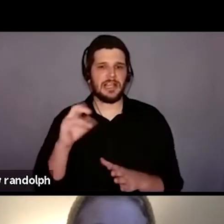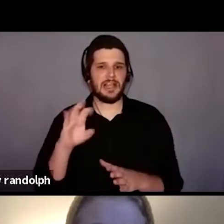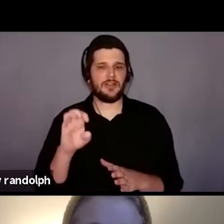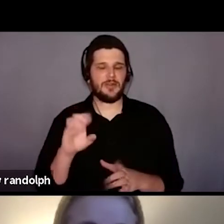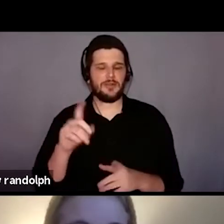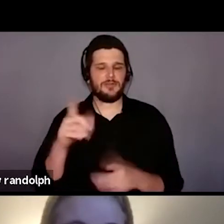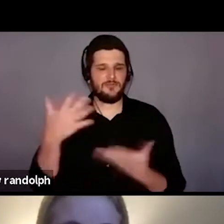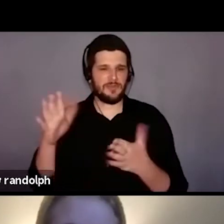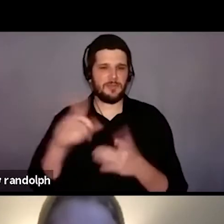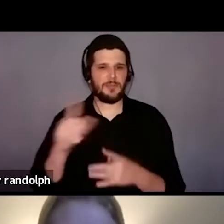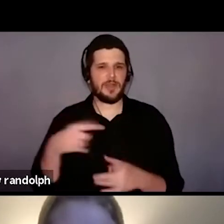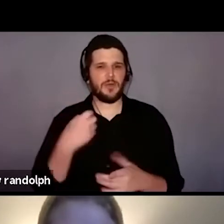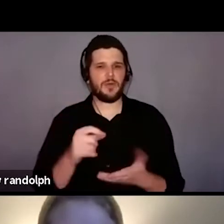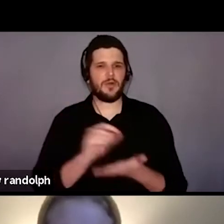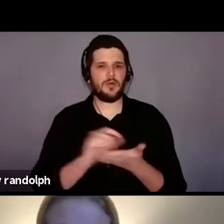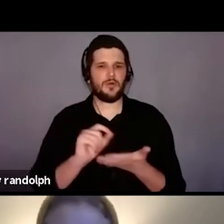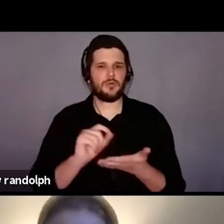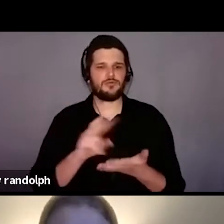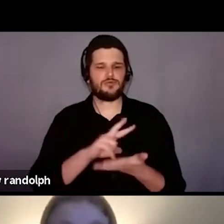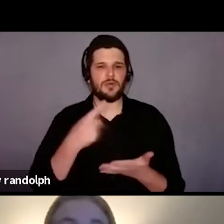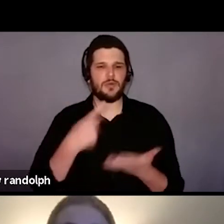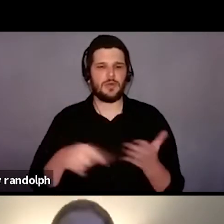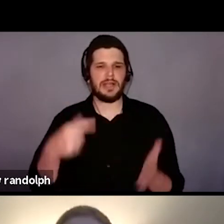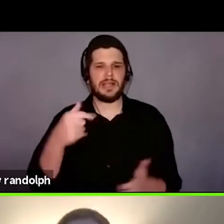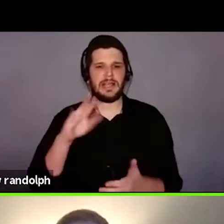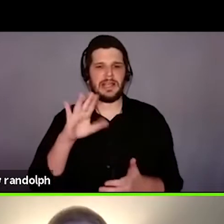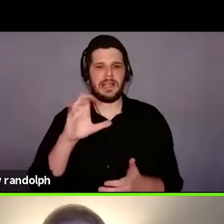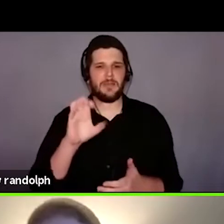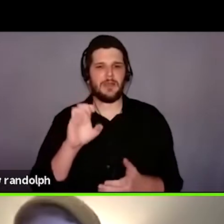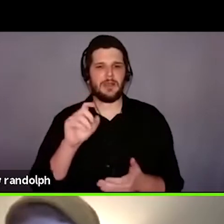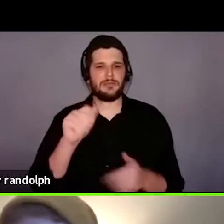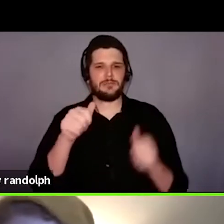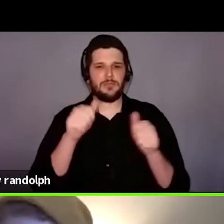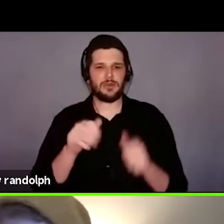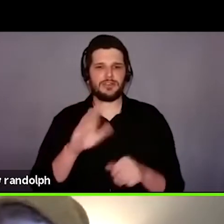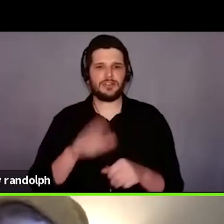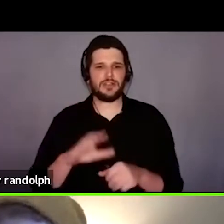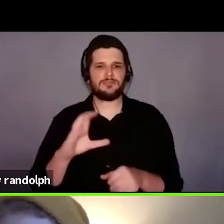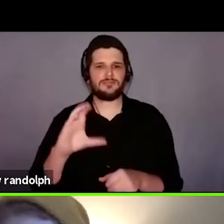wanted to read what Gabrielle posted in the chat. Oh yes.